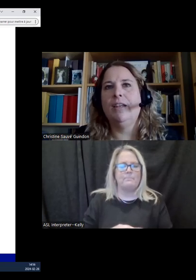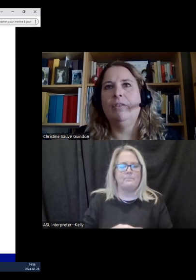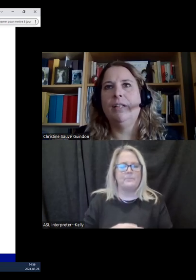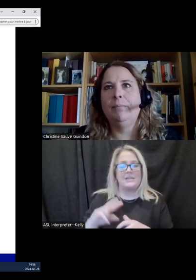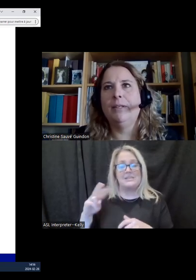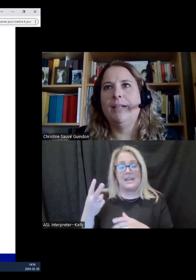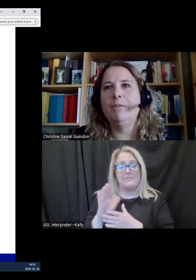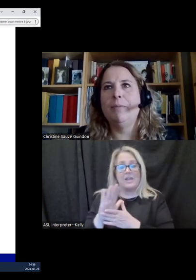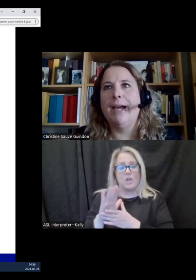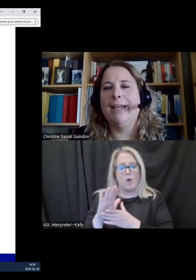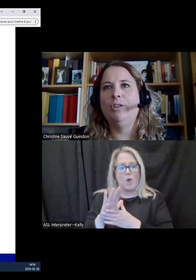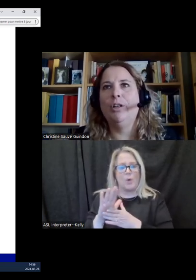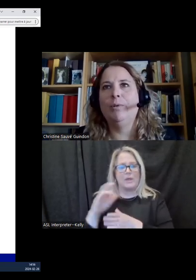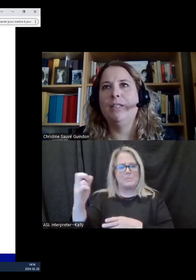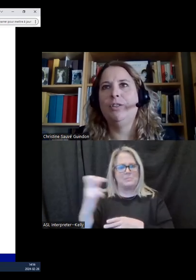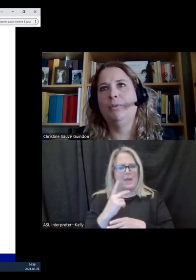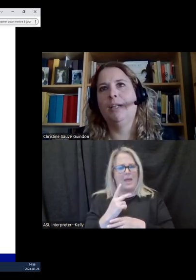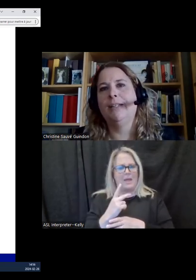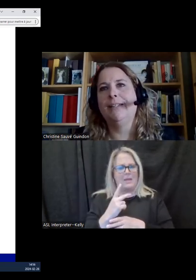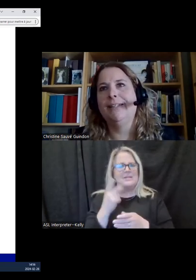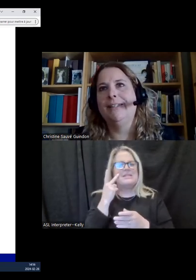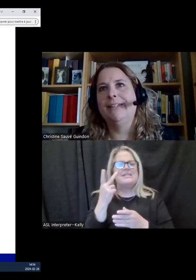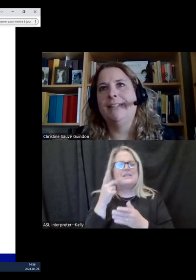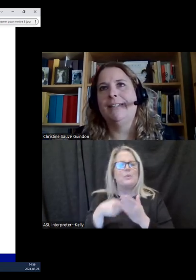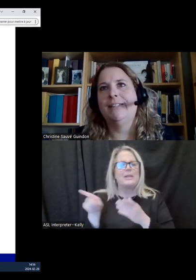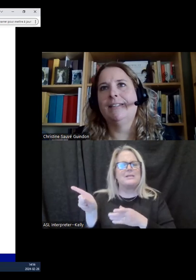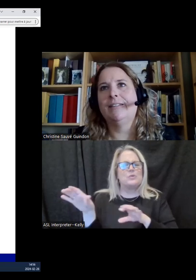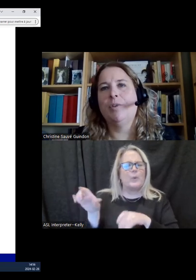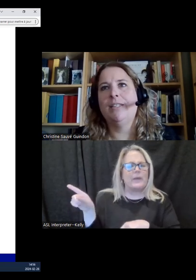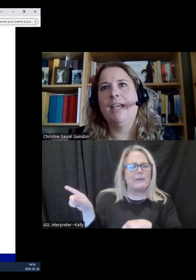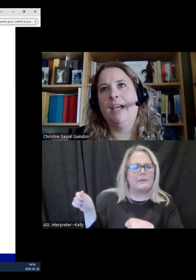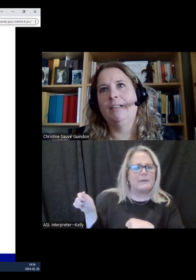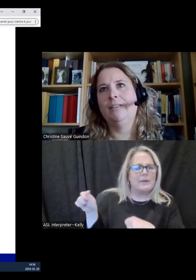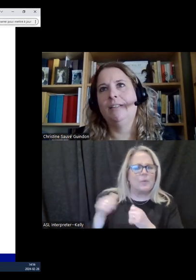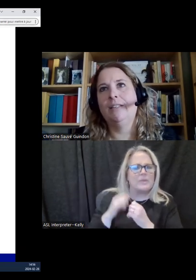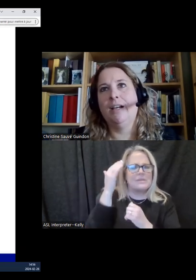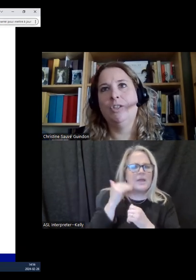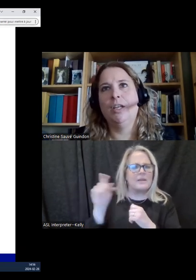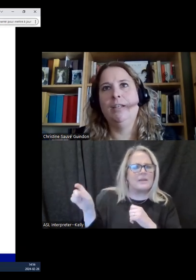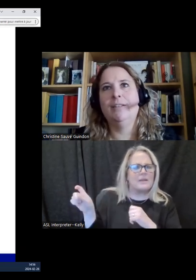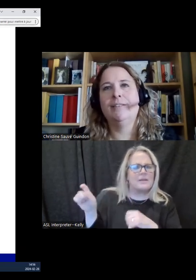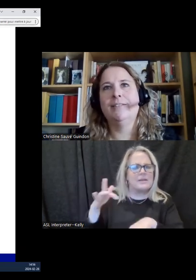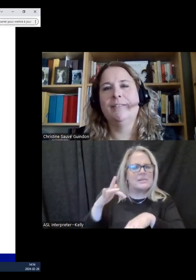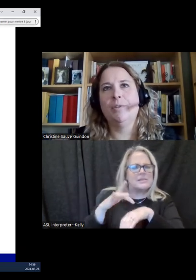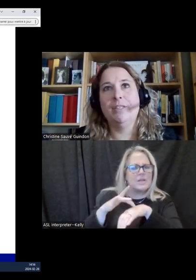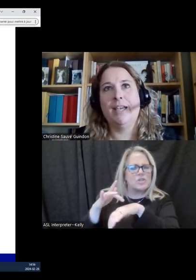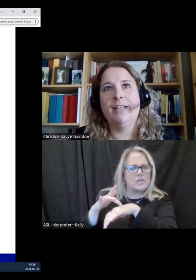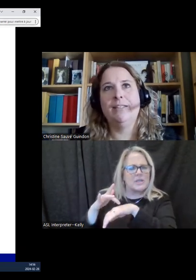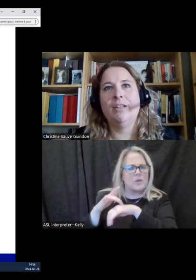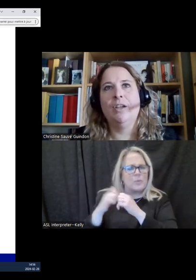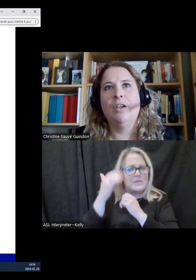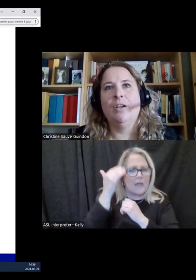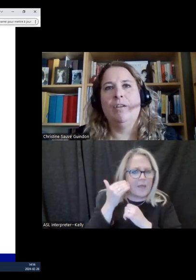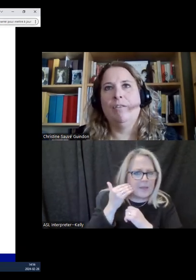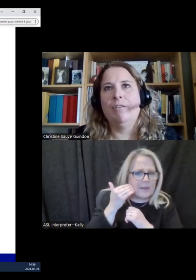Second video clip, he comes back and look at what he's doing with his head. He's touching with his head.